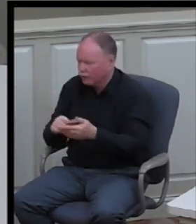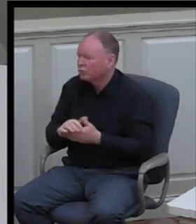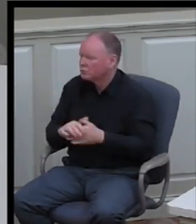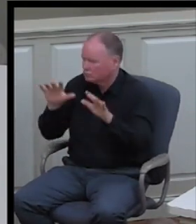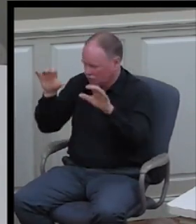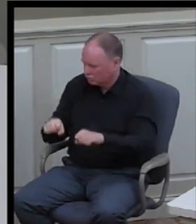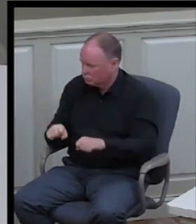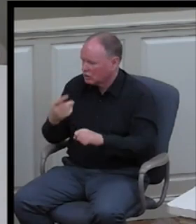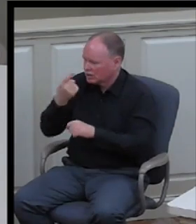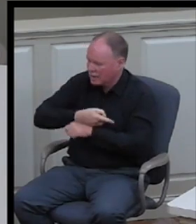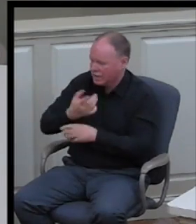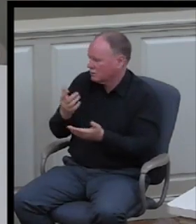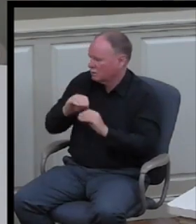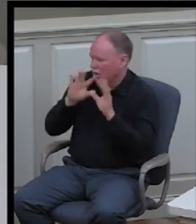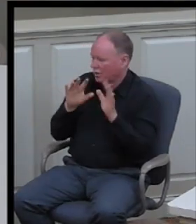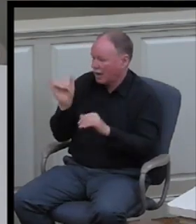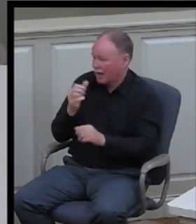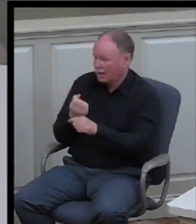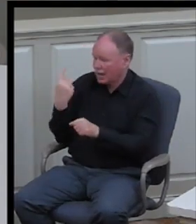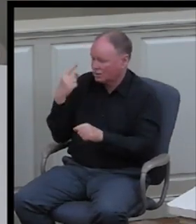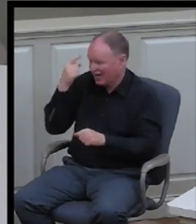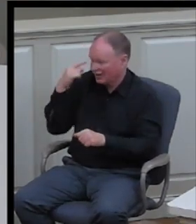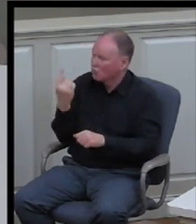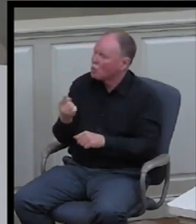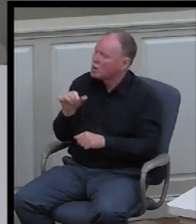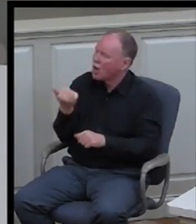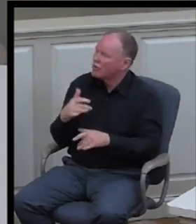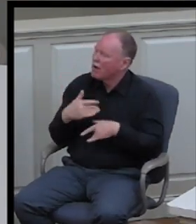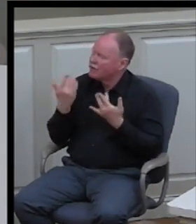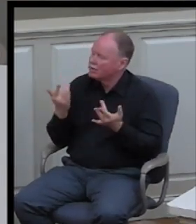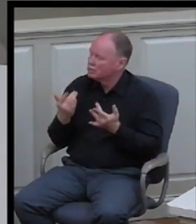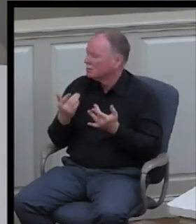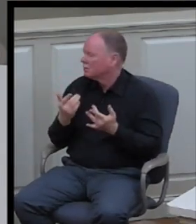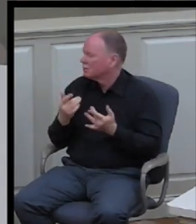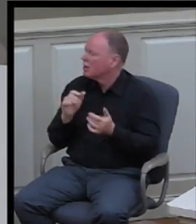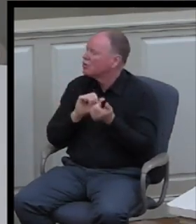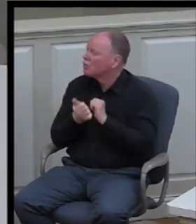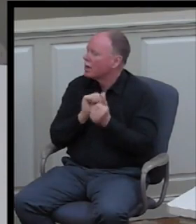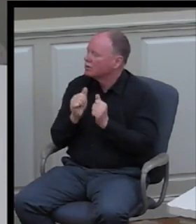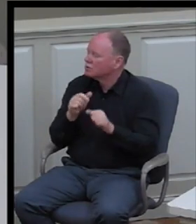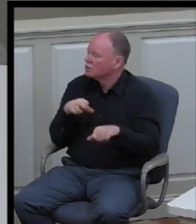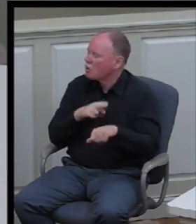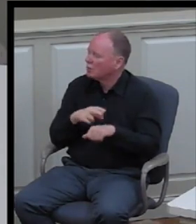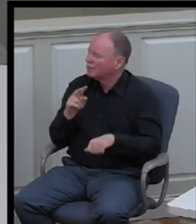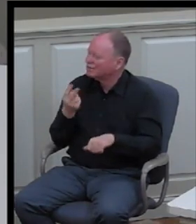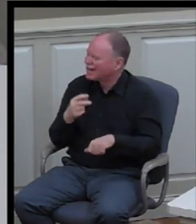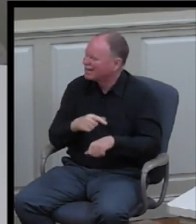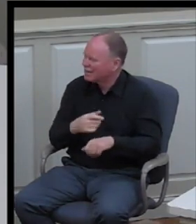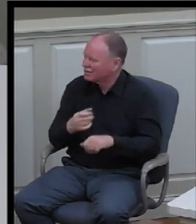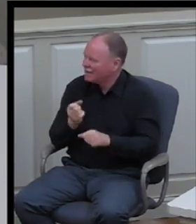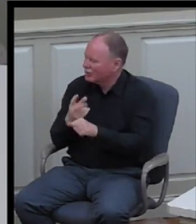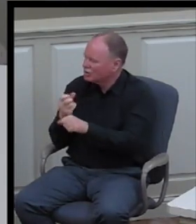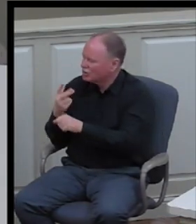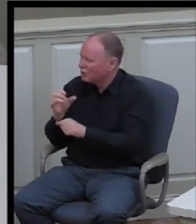The dates are clear. As we did last year, I think there's one other event, the Bill Pollum race, that typically runs over the same time, so we sort of have to